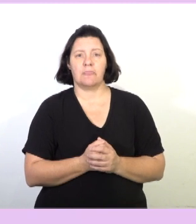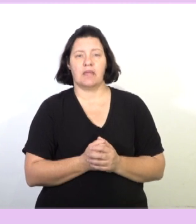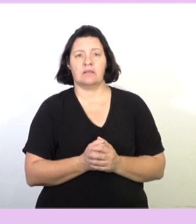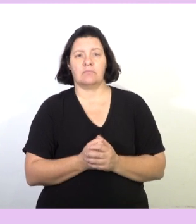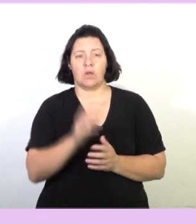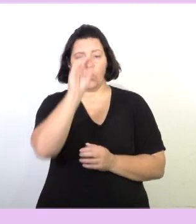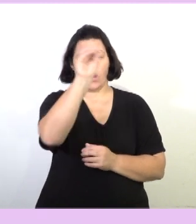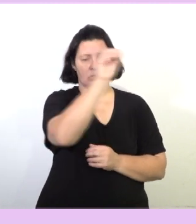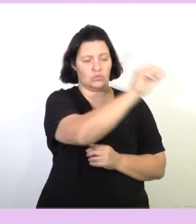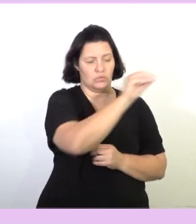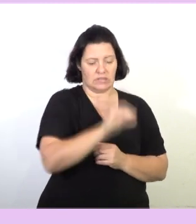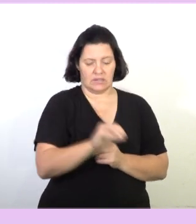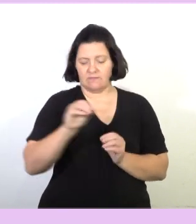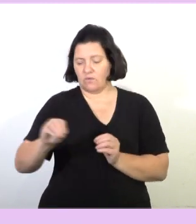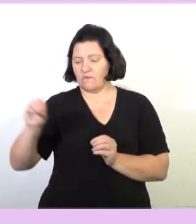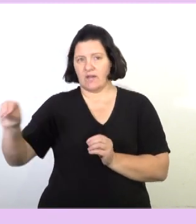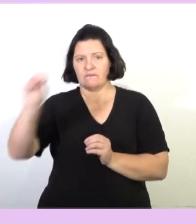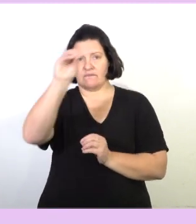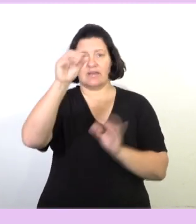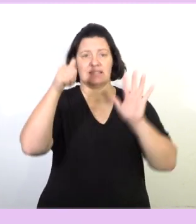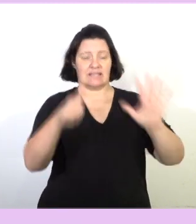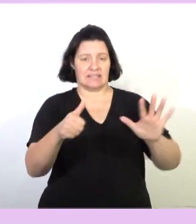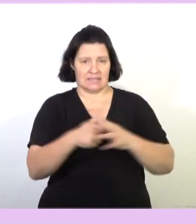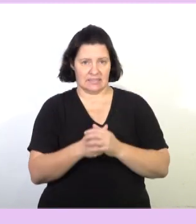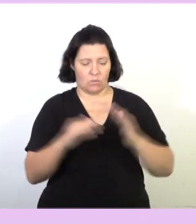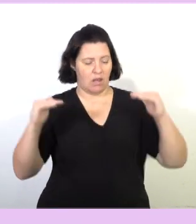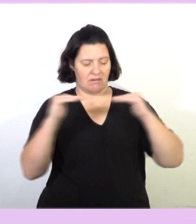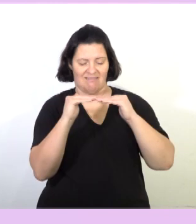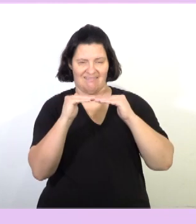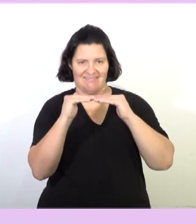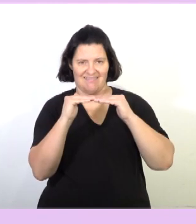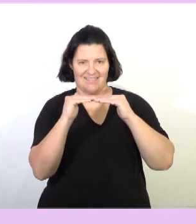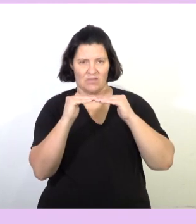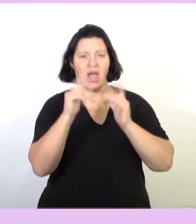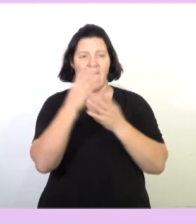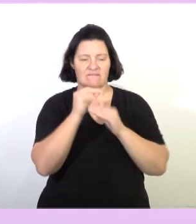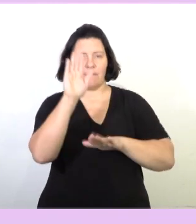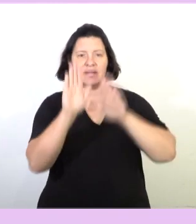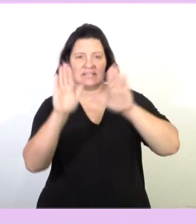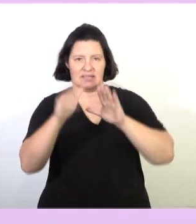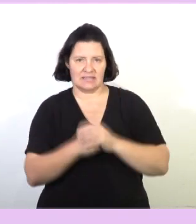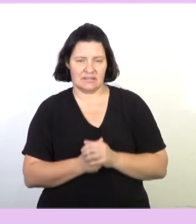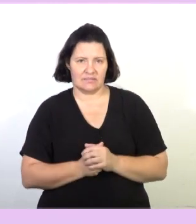those 2 tables? It will be 6. So as we join the table, we get a pattern.